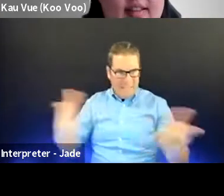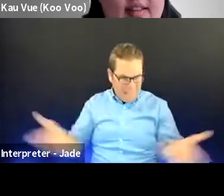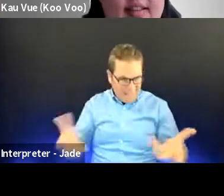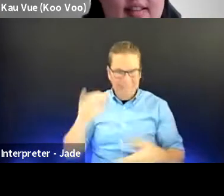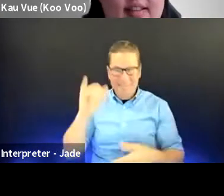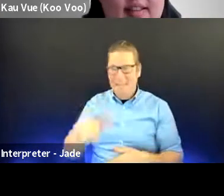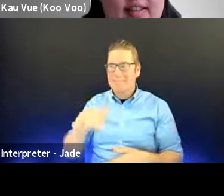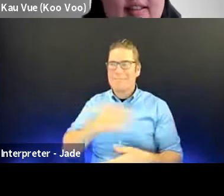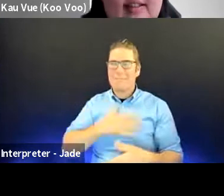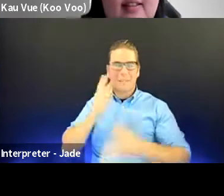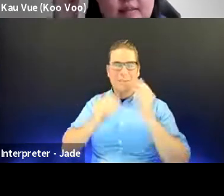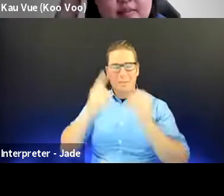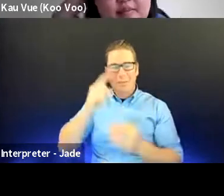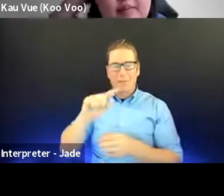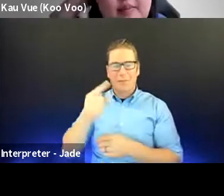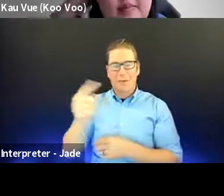Great. Thank you, Ku. And